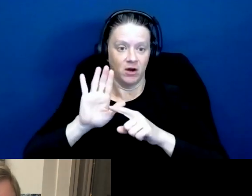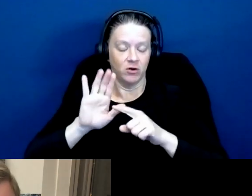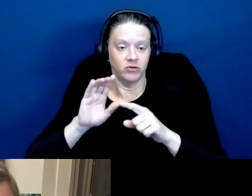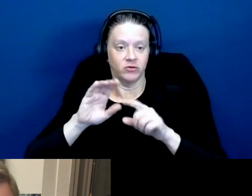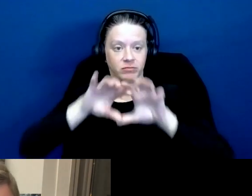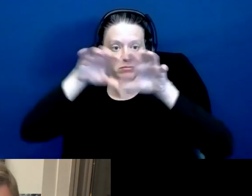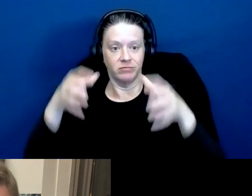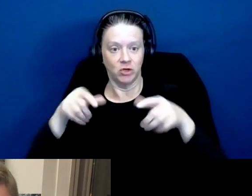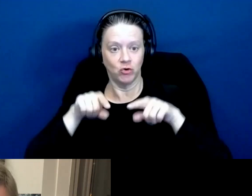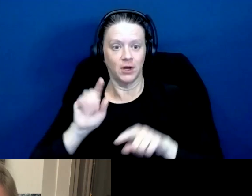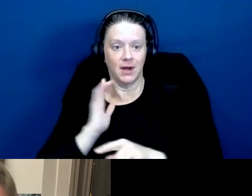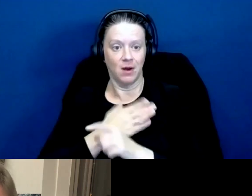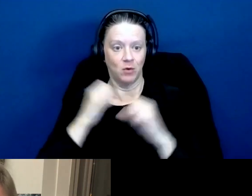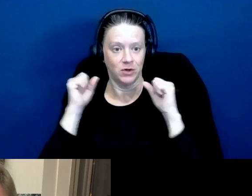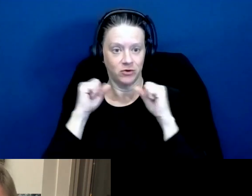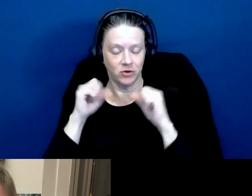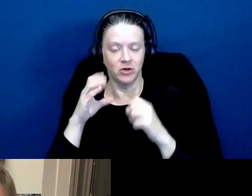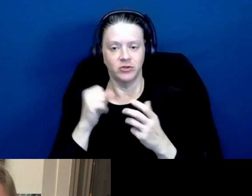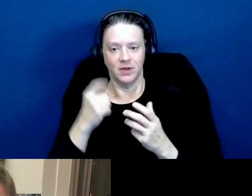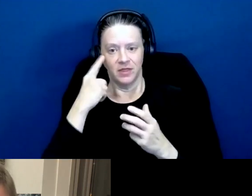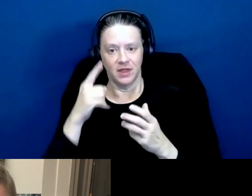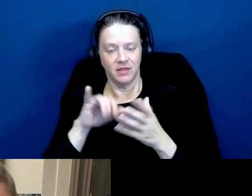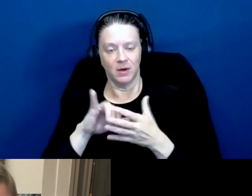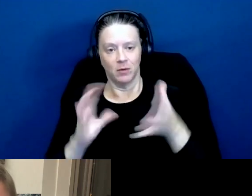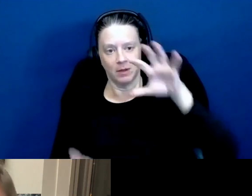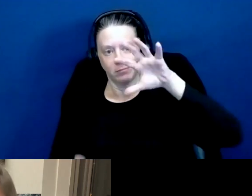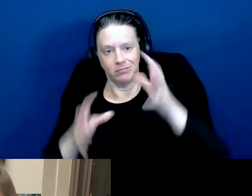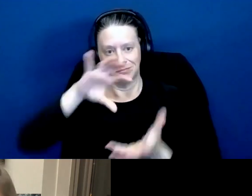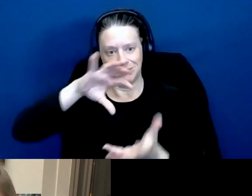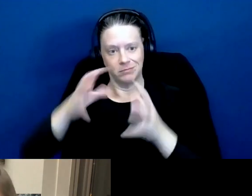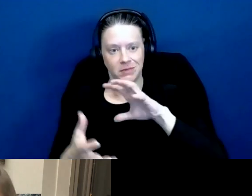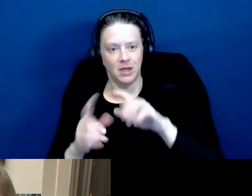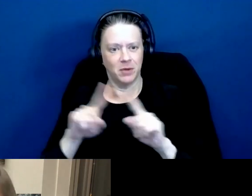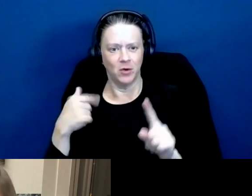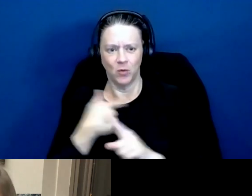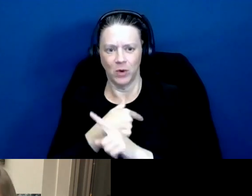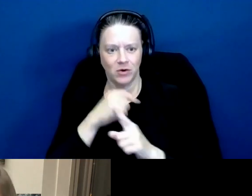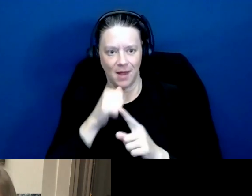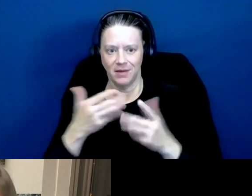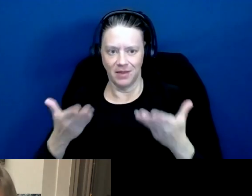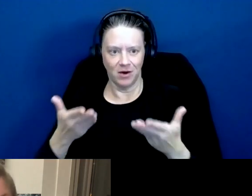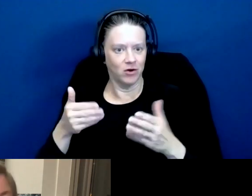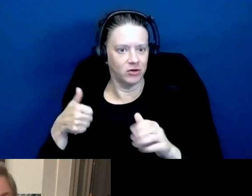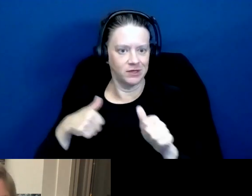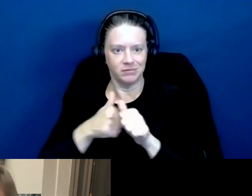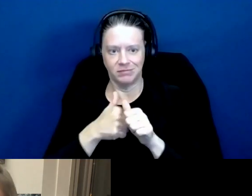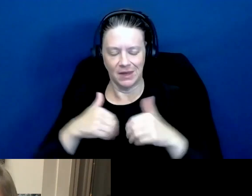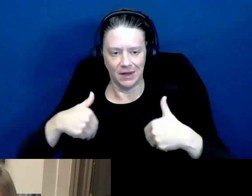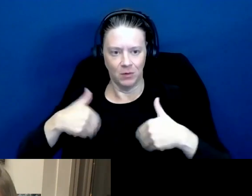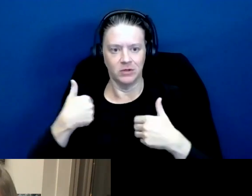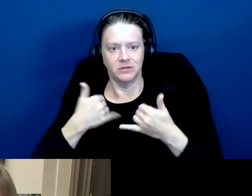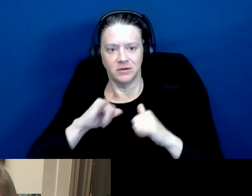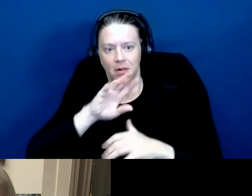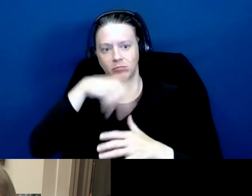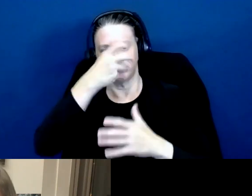look like is something like that, where the vaccine gets updated, but we are not there yet. Right now, we're still in the thick of it, and